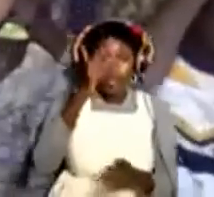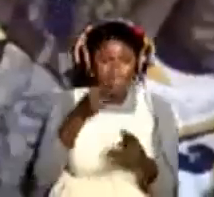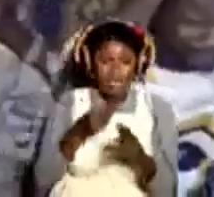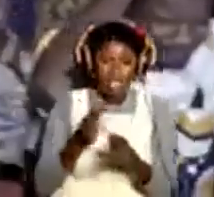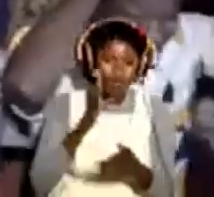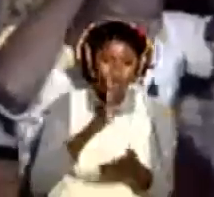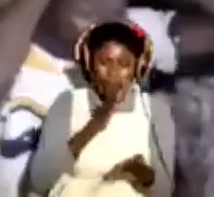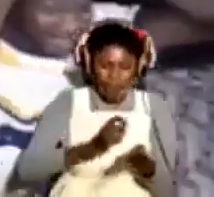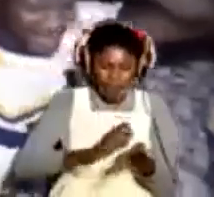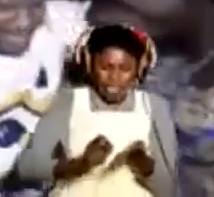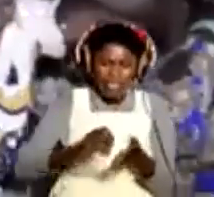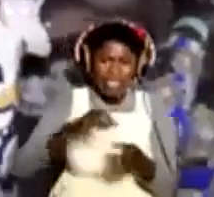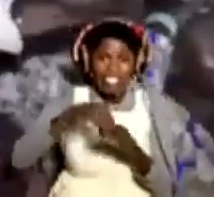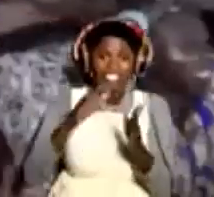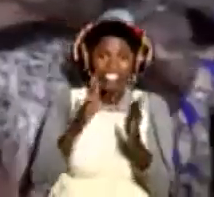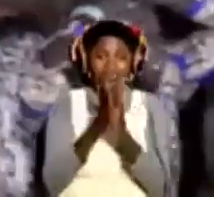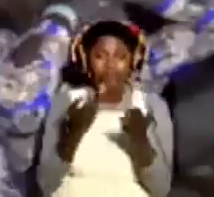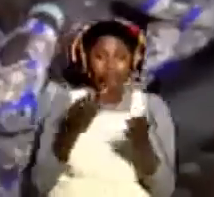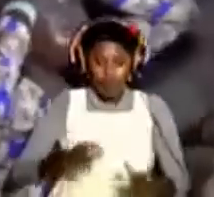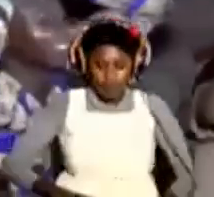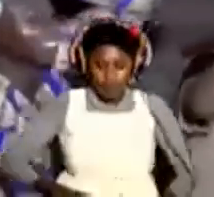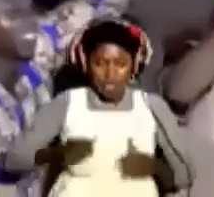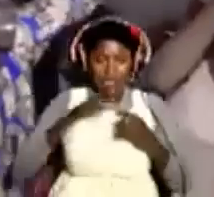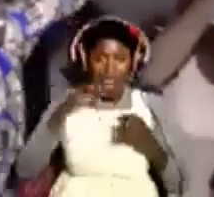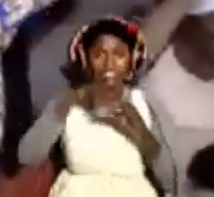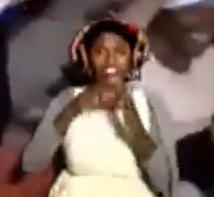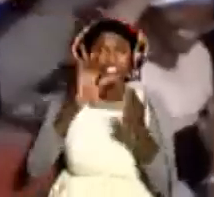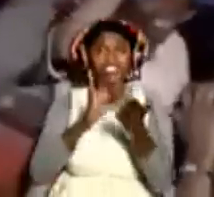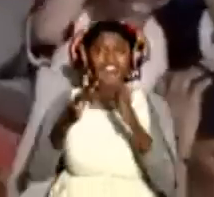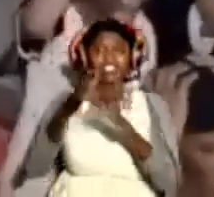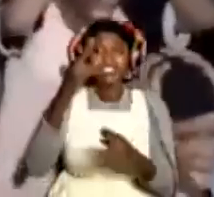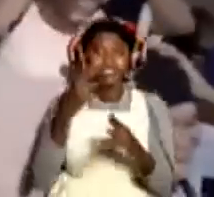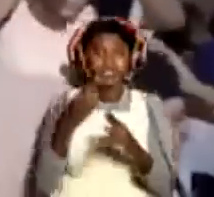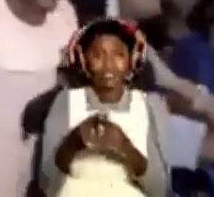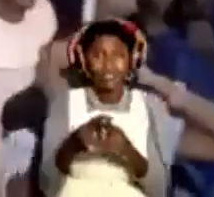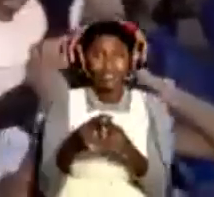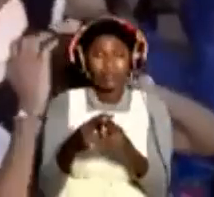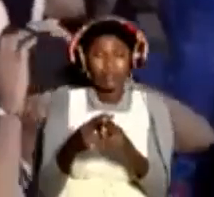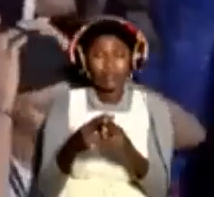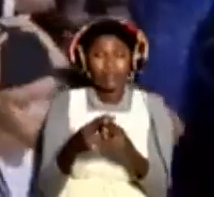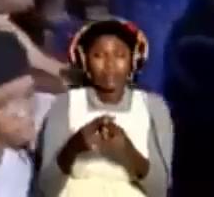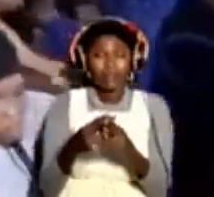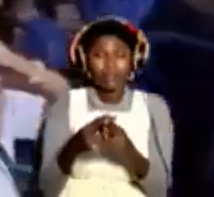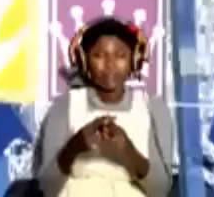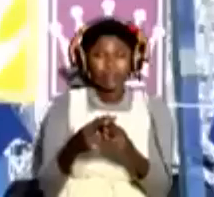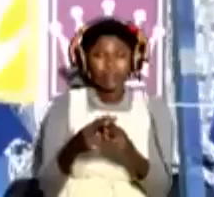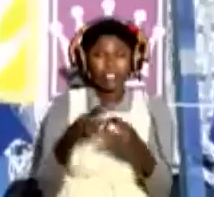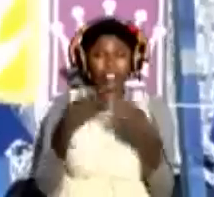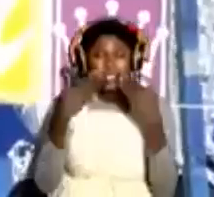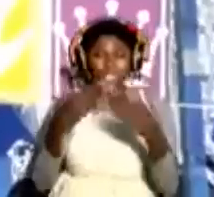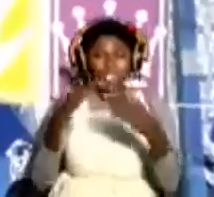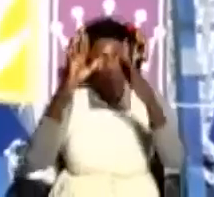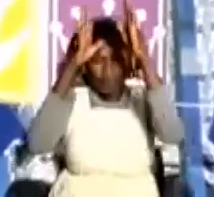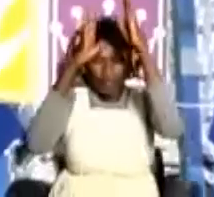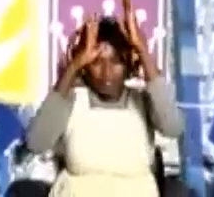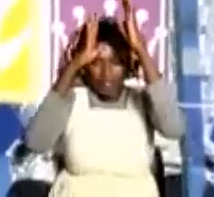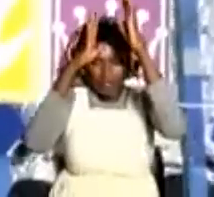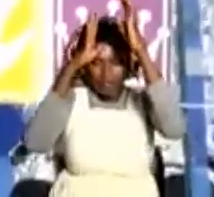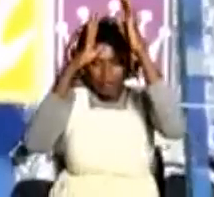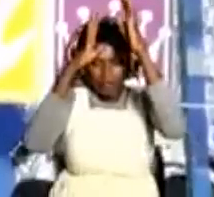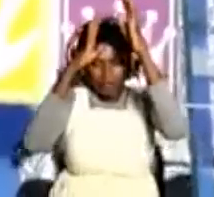will be written in the Lamb Book of Life. In the mighty name of Jesus. Thank you, Father, for